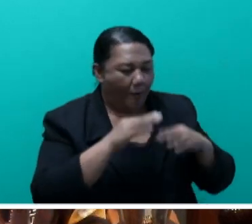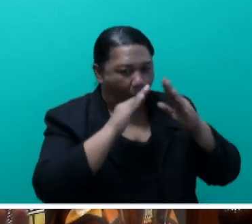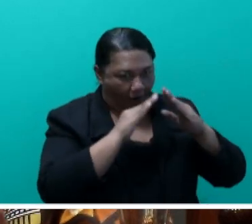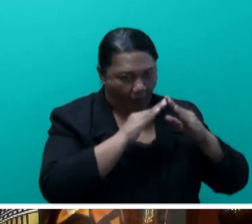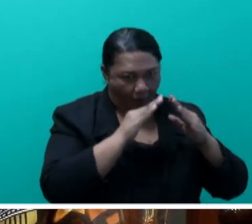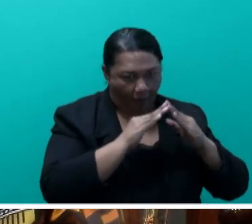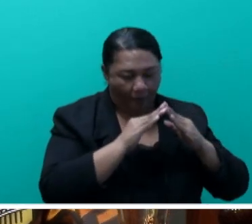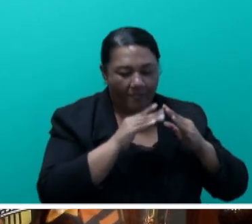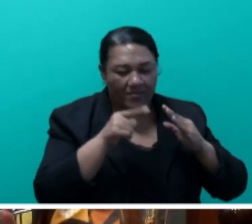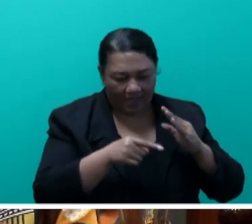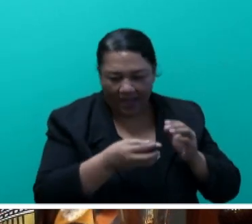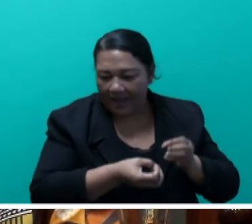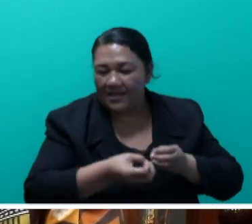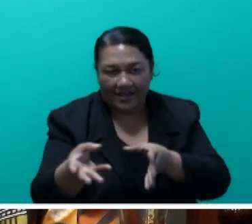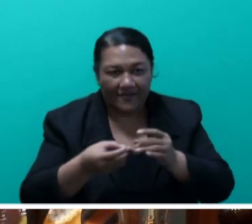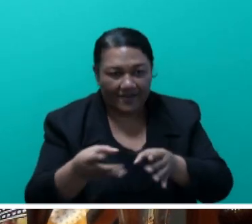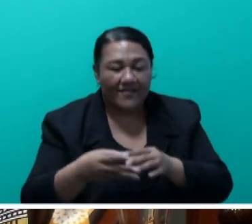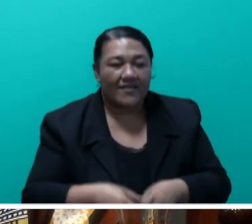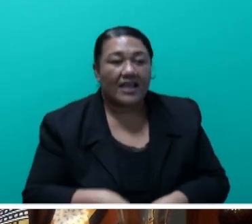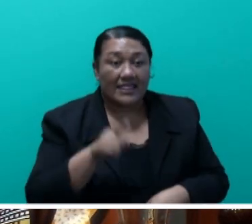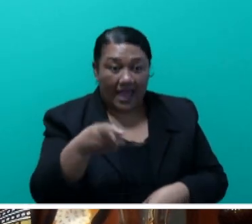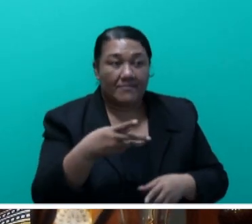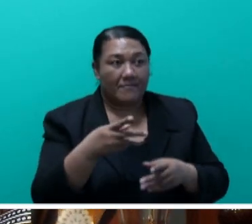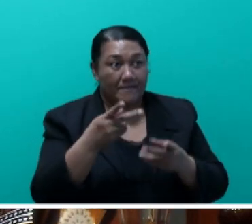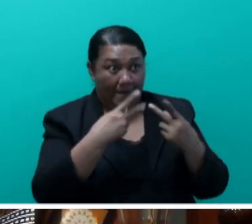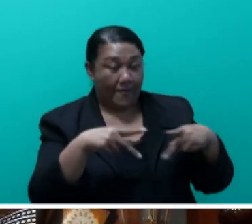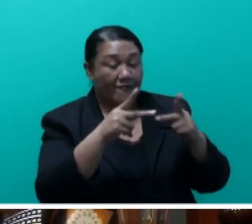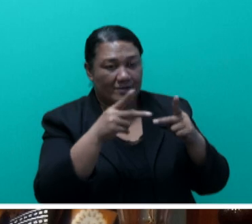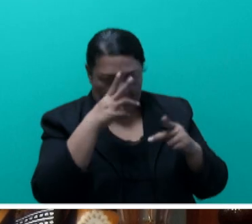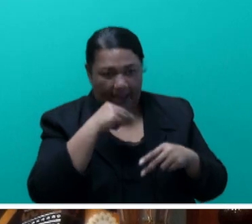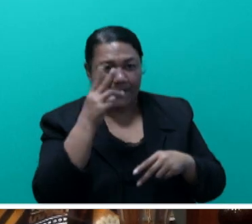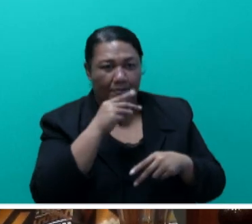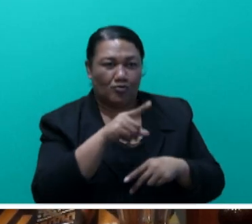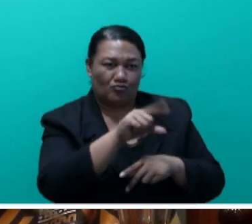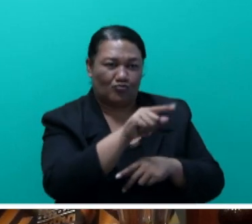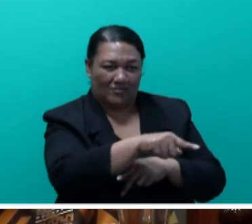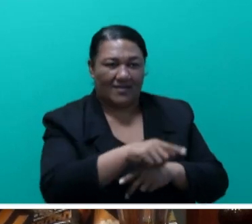my province was able to be a huge part of